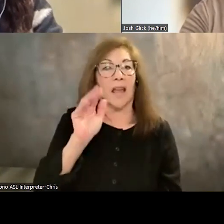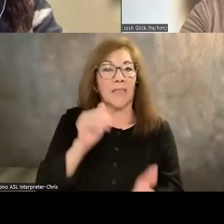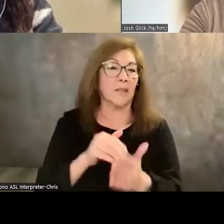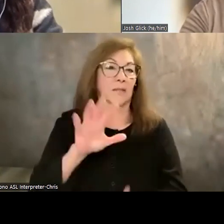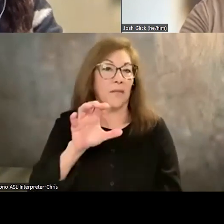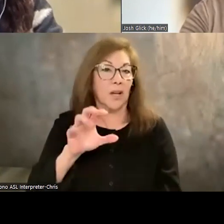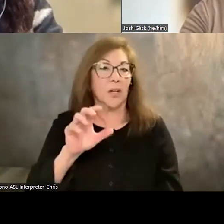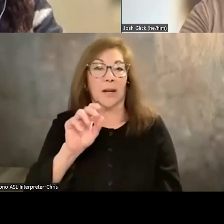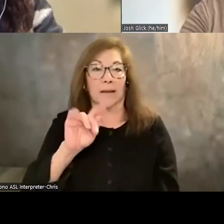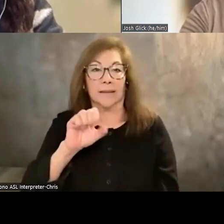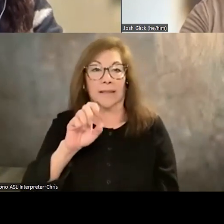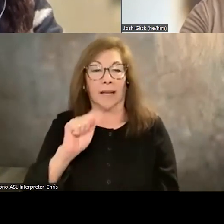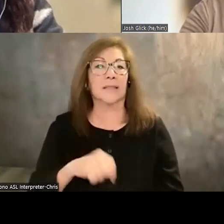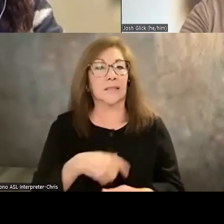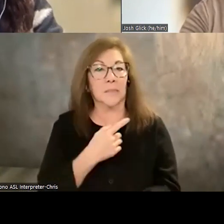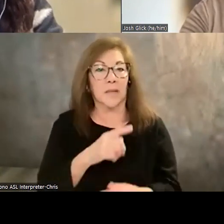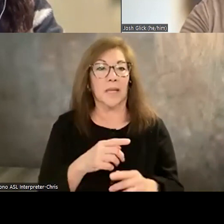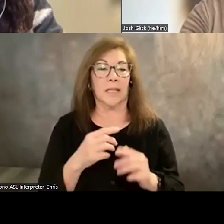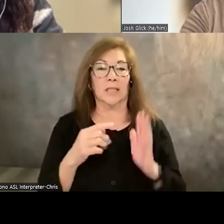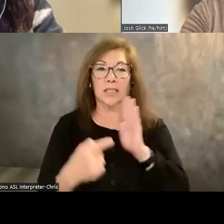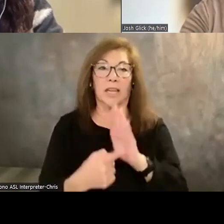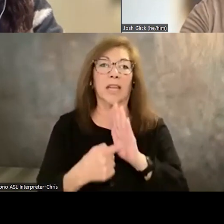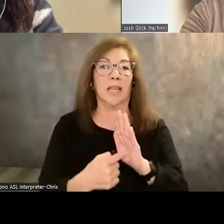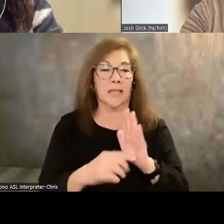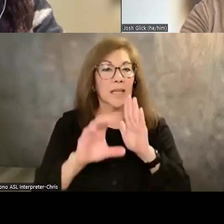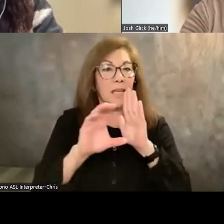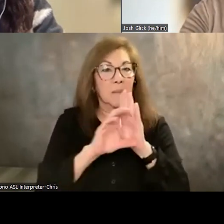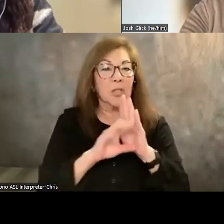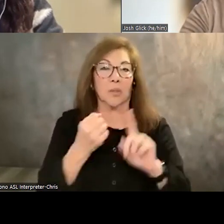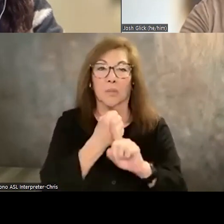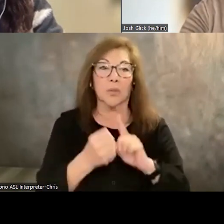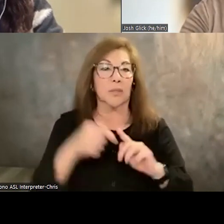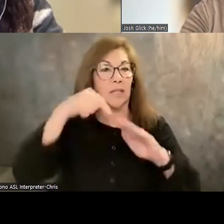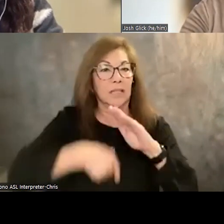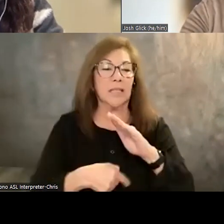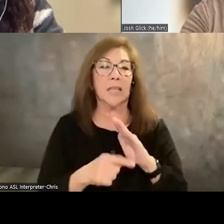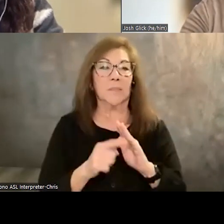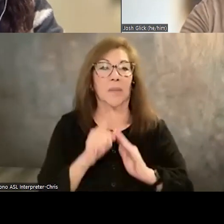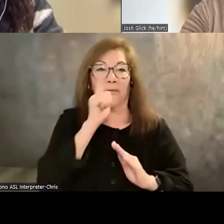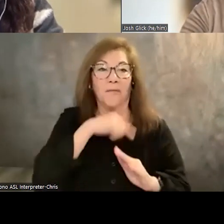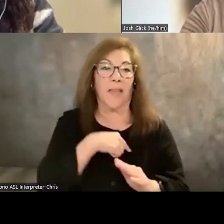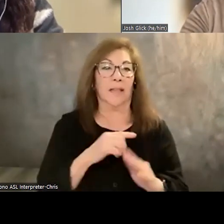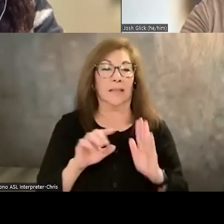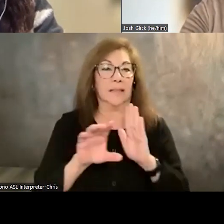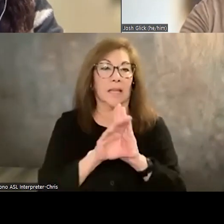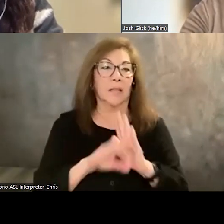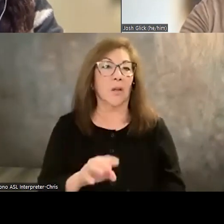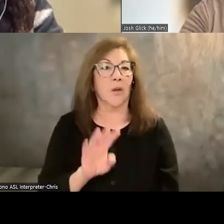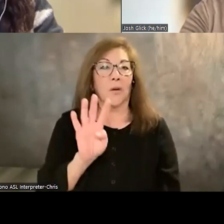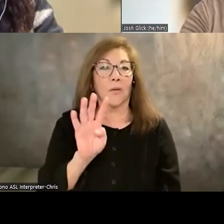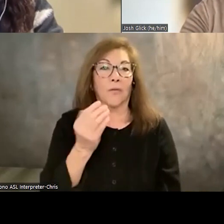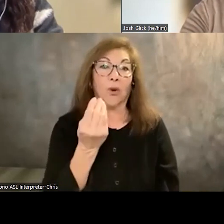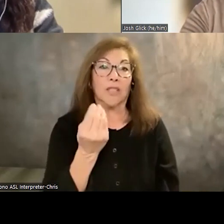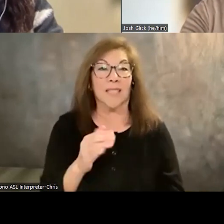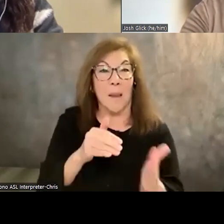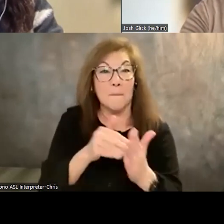9,500 sites are dedicated to intimate image abuse. Lots of them are deepfake sites. They're gaining 14 million hits a month is the biggest, you